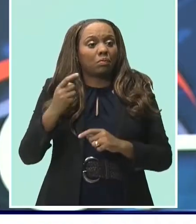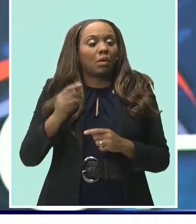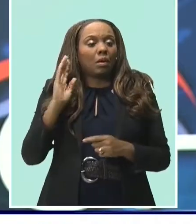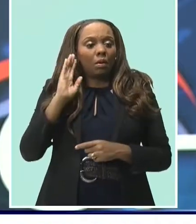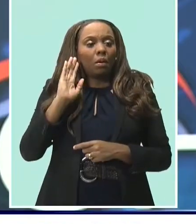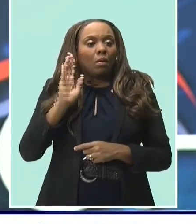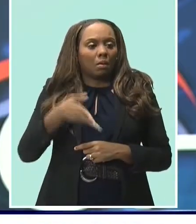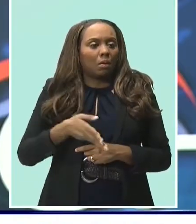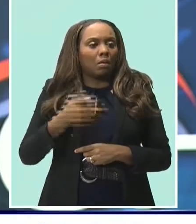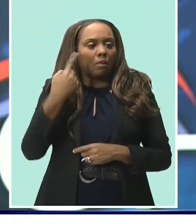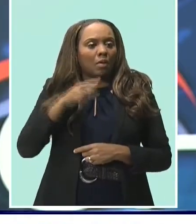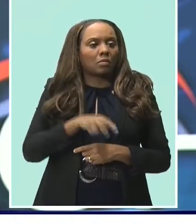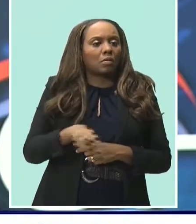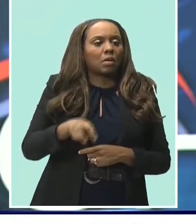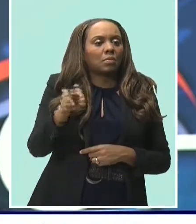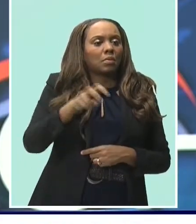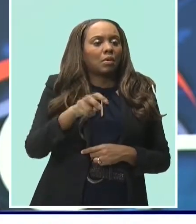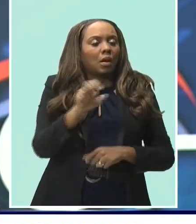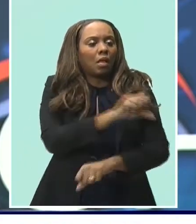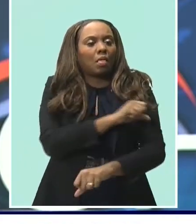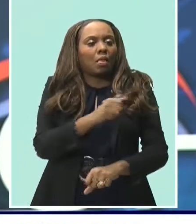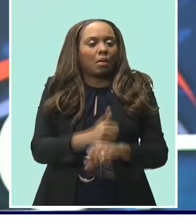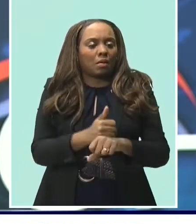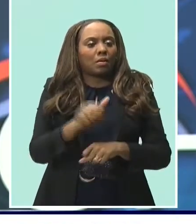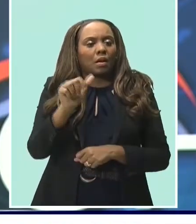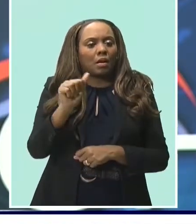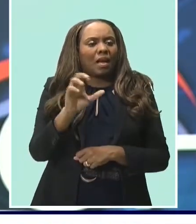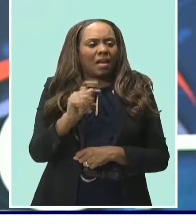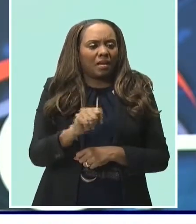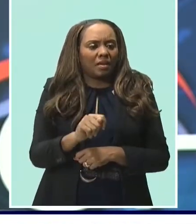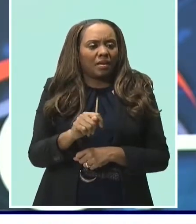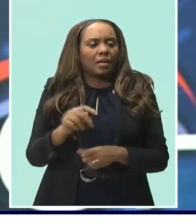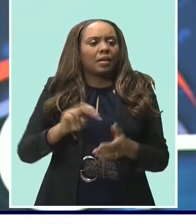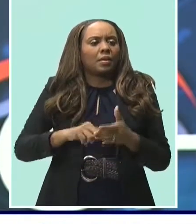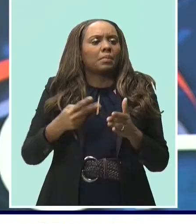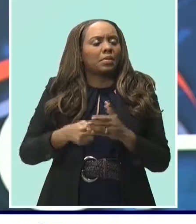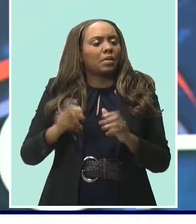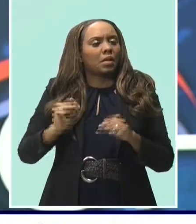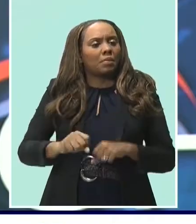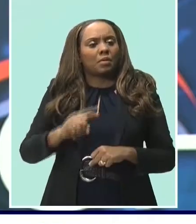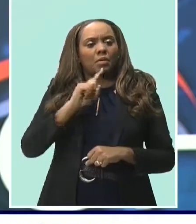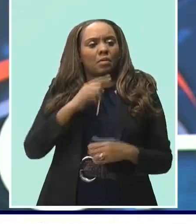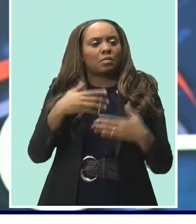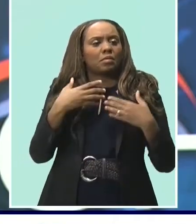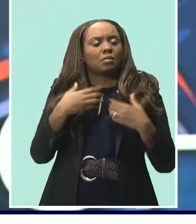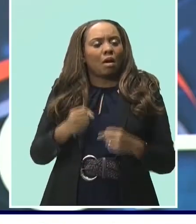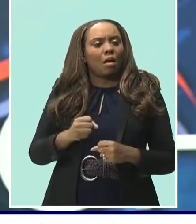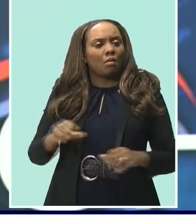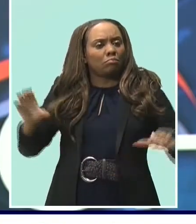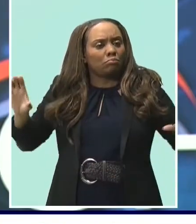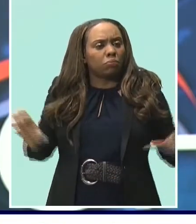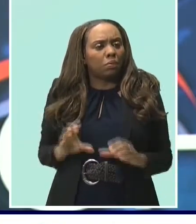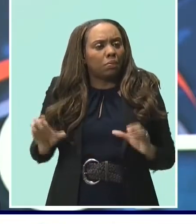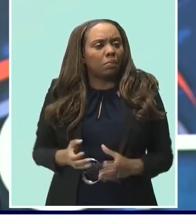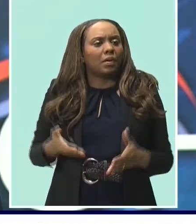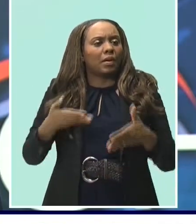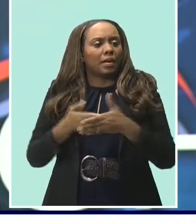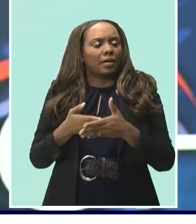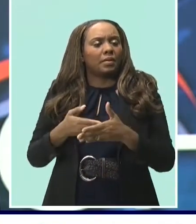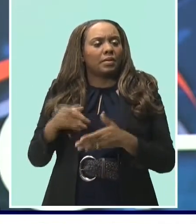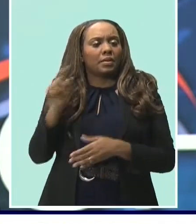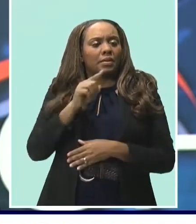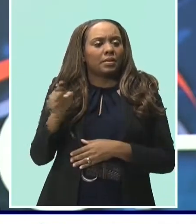to the Transport Authority Act, which will allow regulators to take stronger action against public service vehicle operators